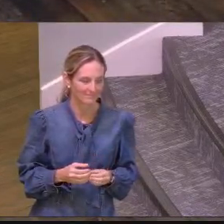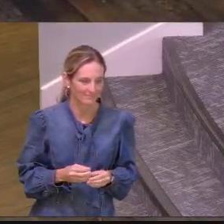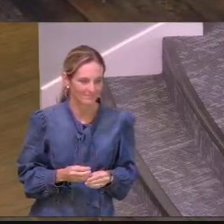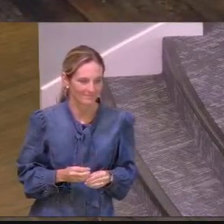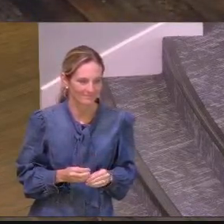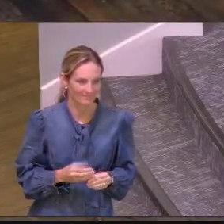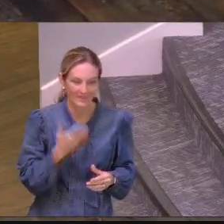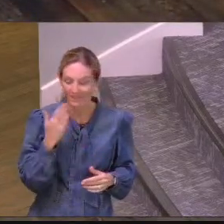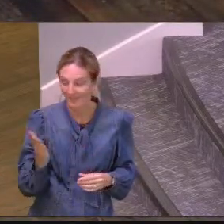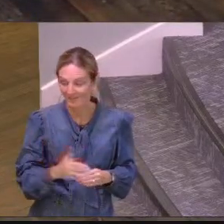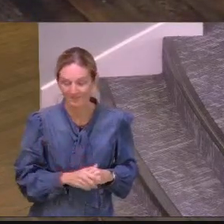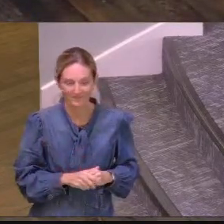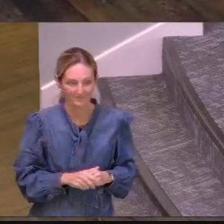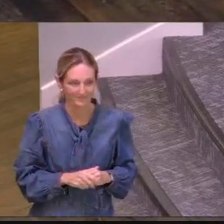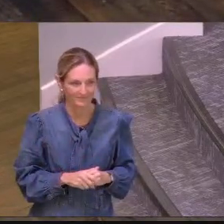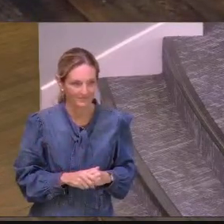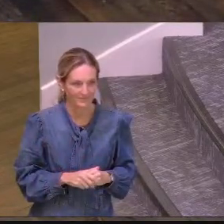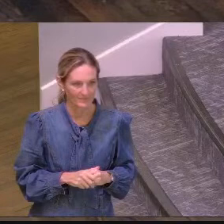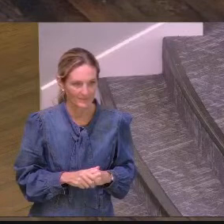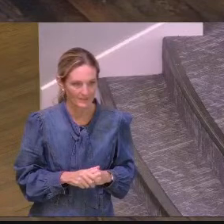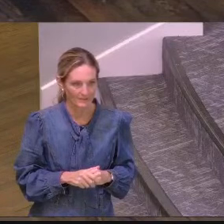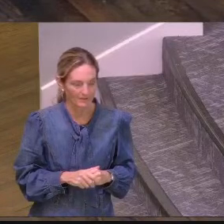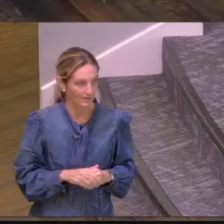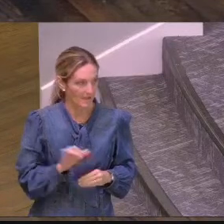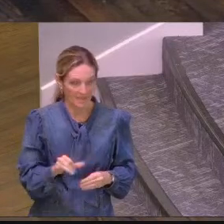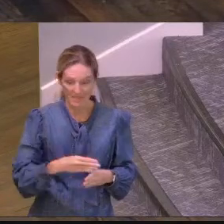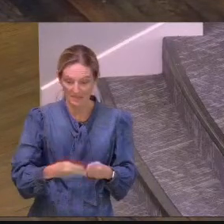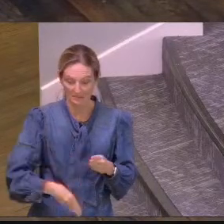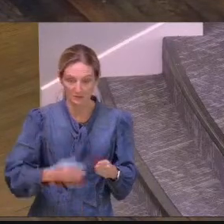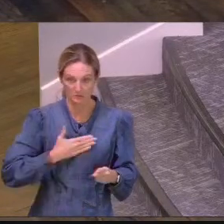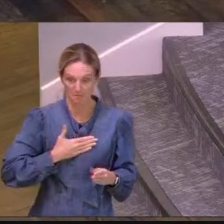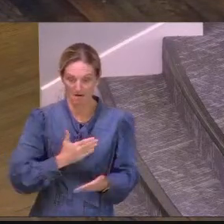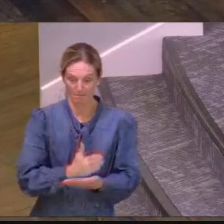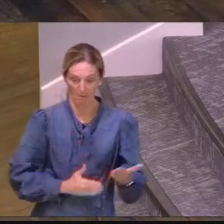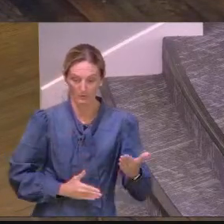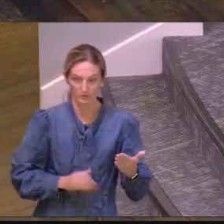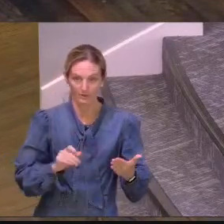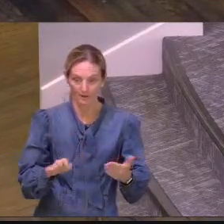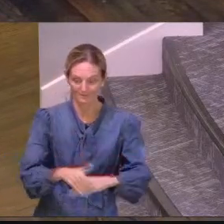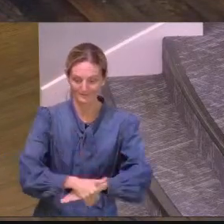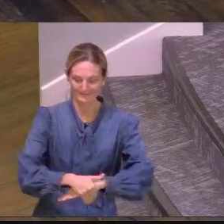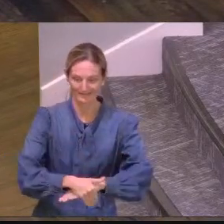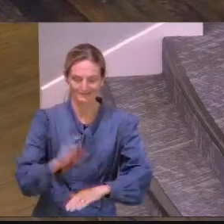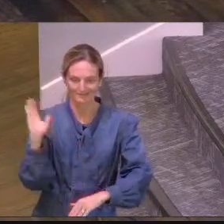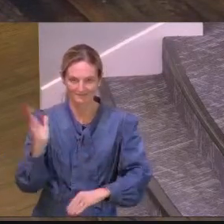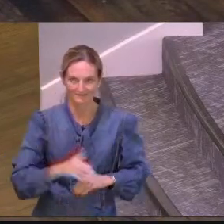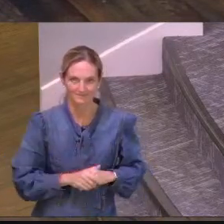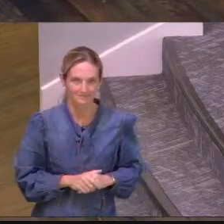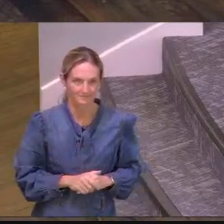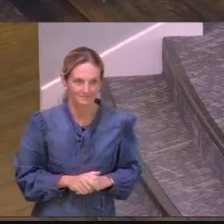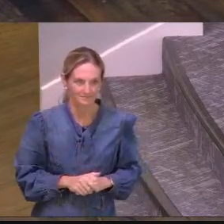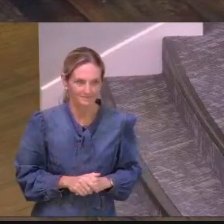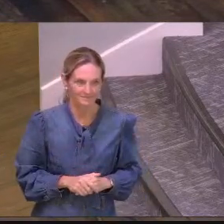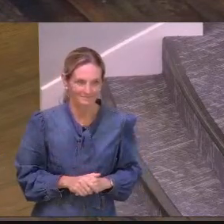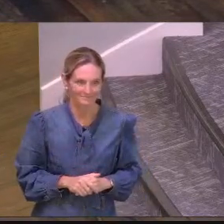Thank you, sir. And that concludes my portion of tonight's presentation.